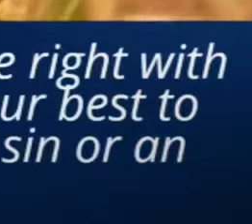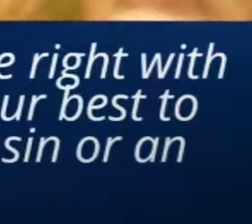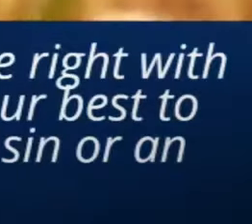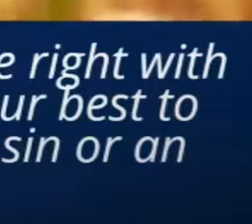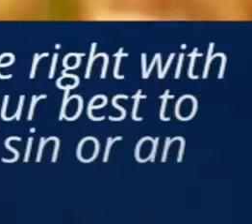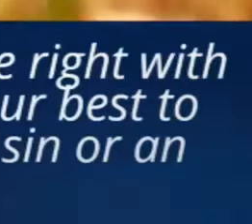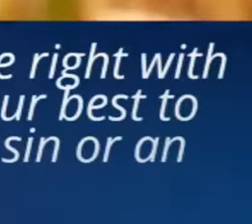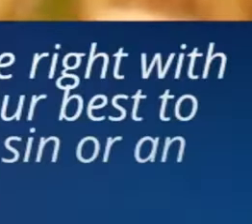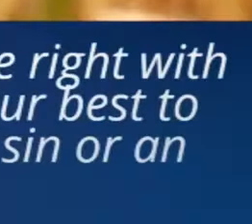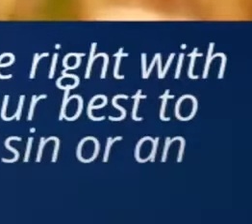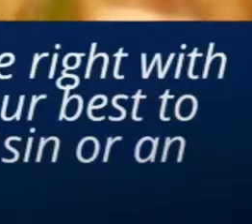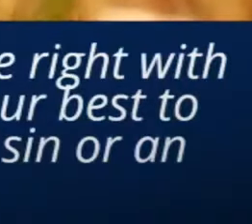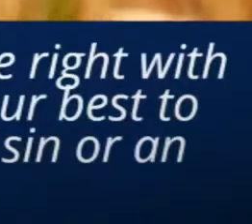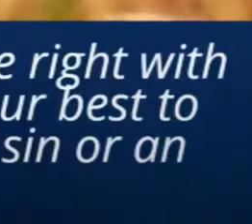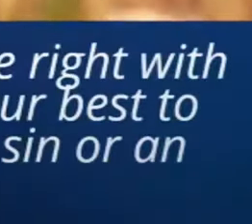caused.